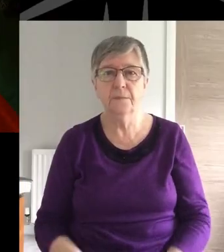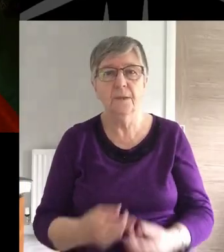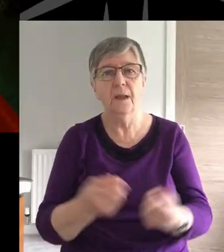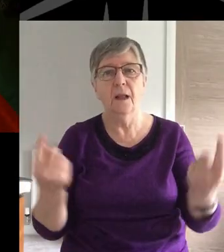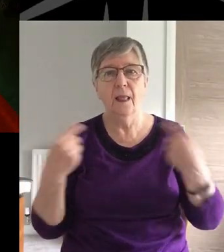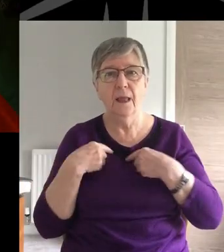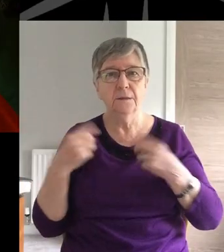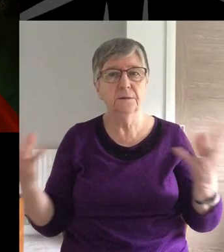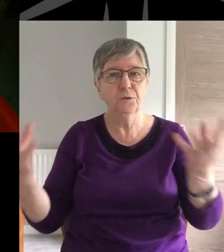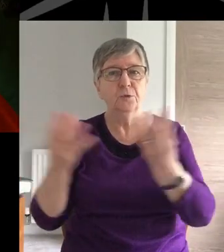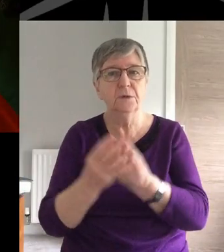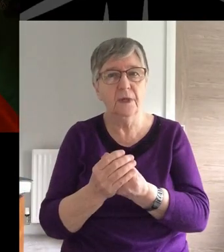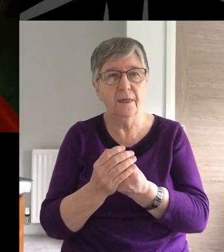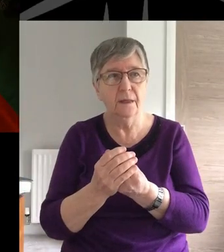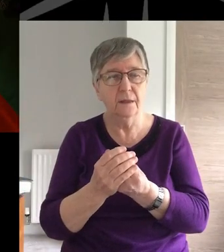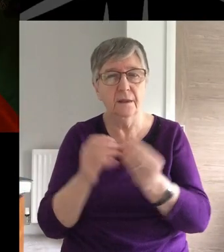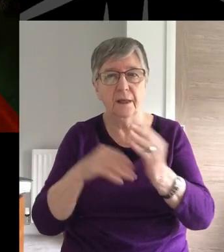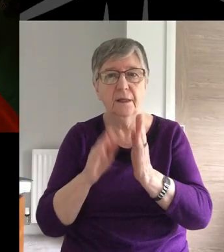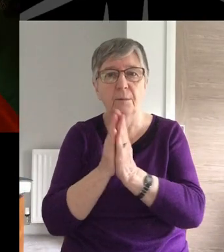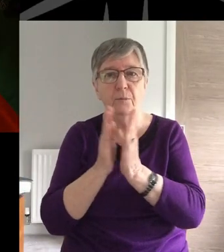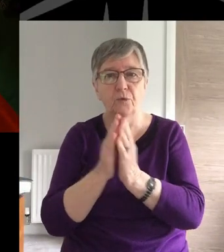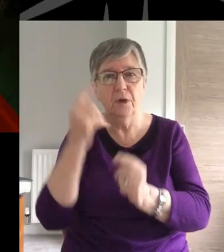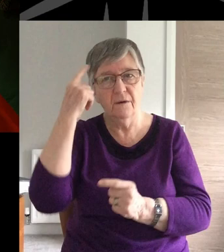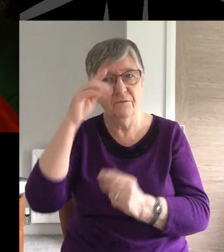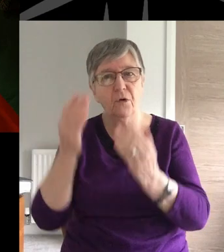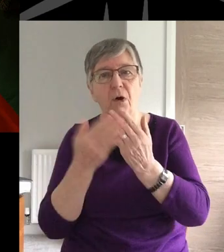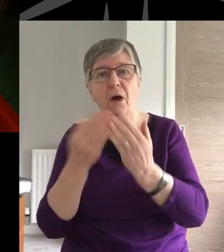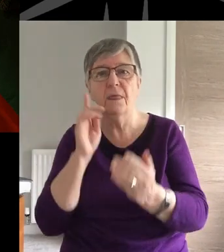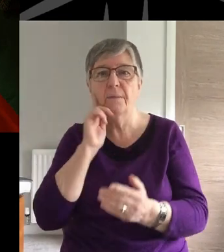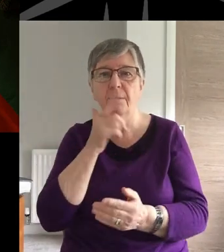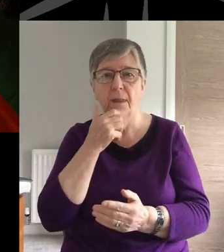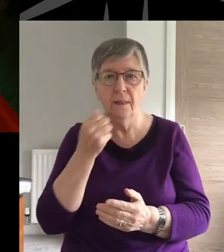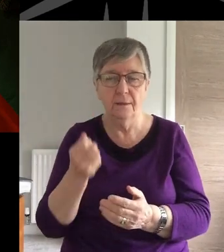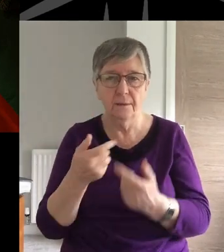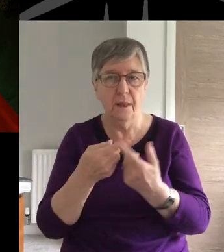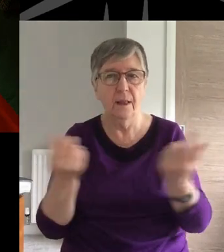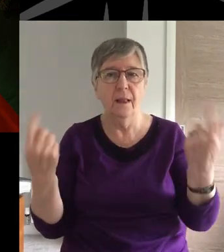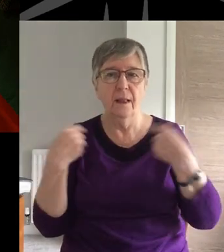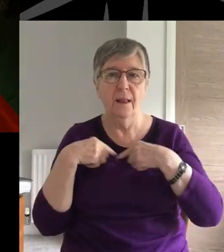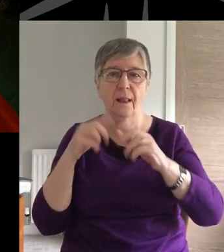Let's now come together in our prayer for others. Let's pray.